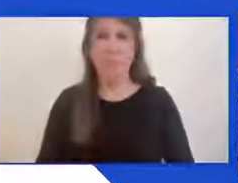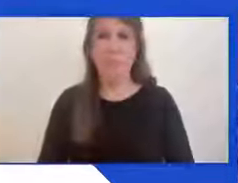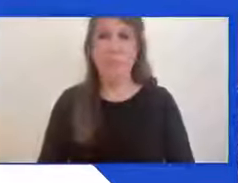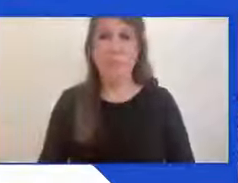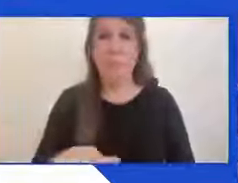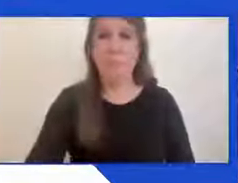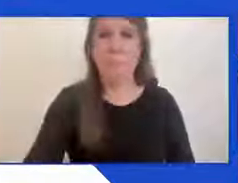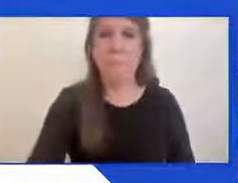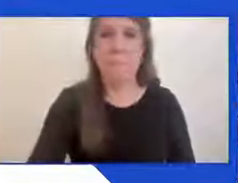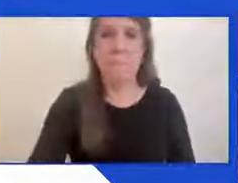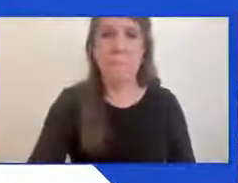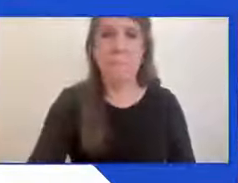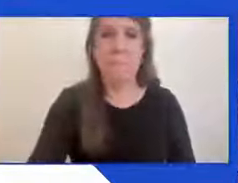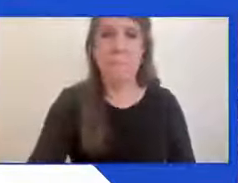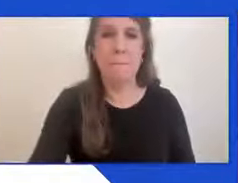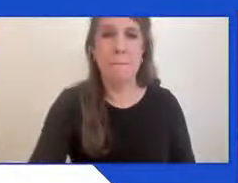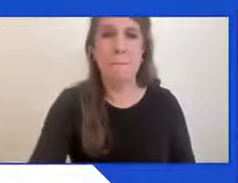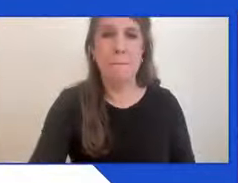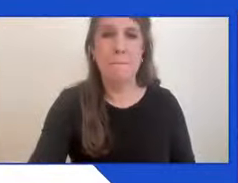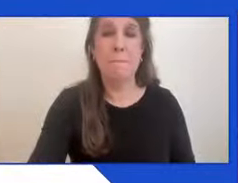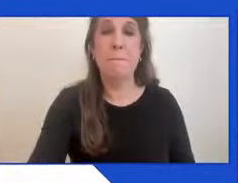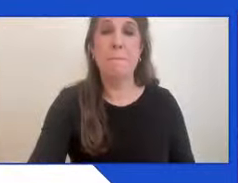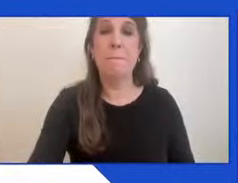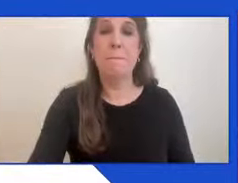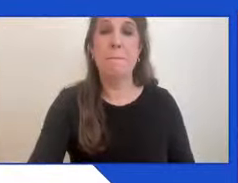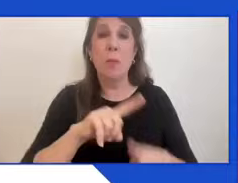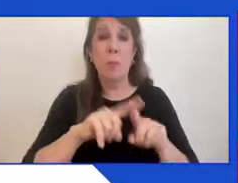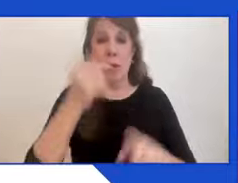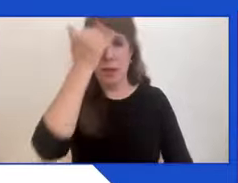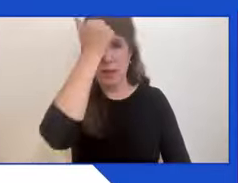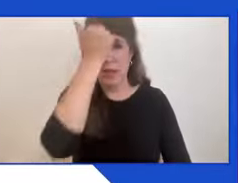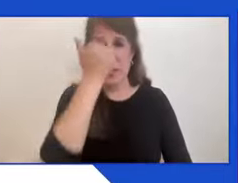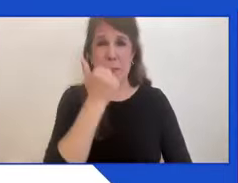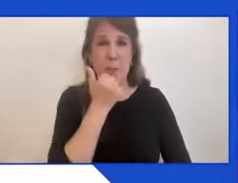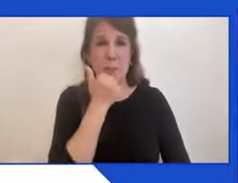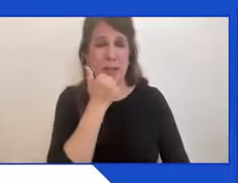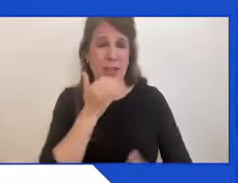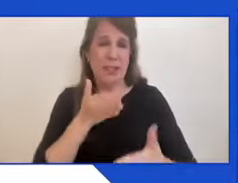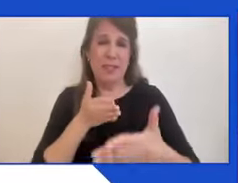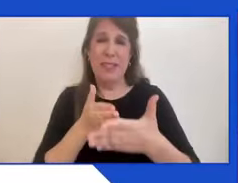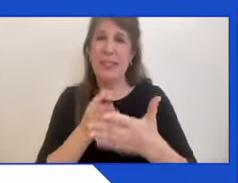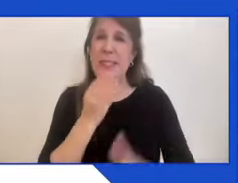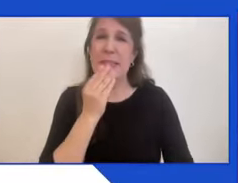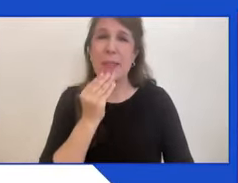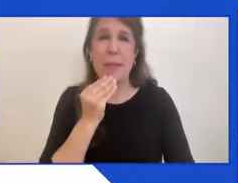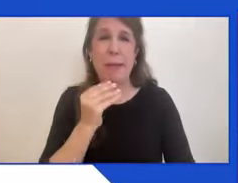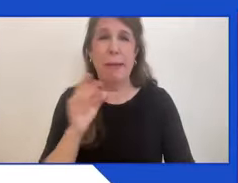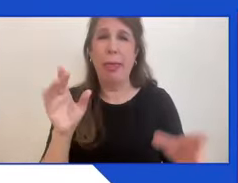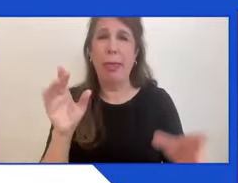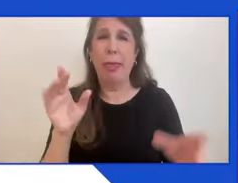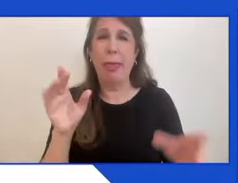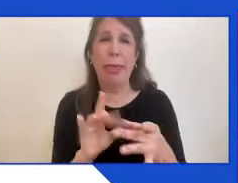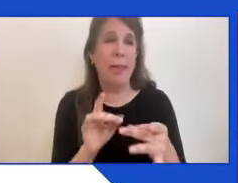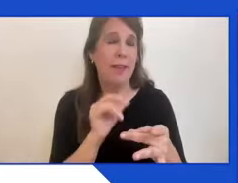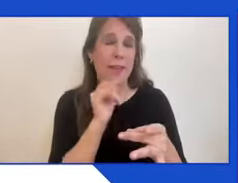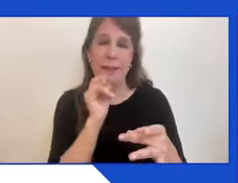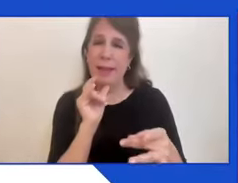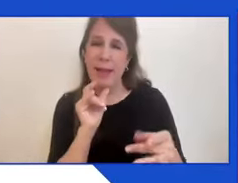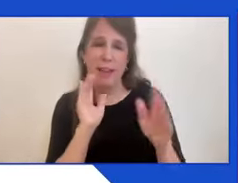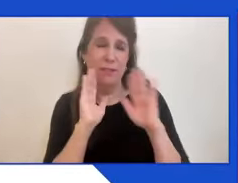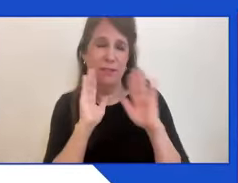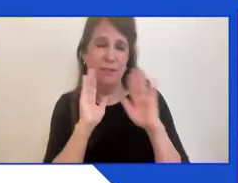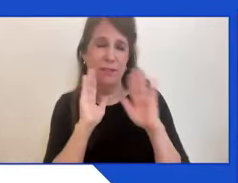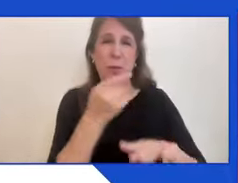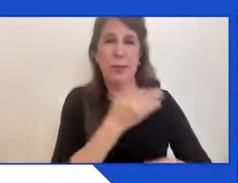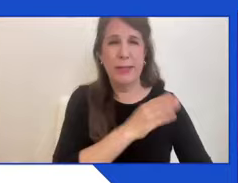But Hamas's genocidal and anti-Semitic rhetoric isn't just confined to Gaza, as you know. The war in Israel has awakened an alarming amount